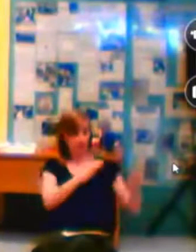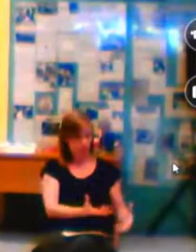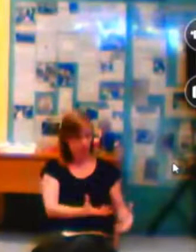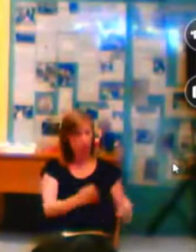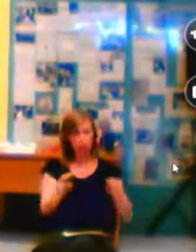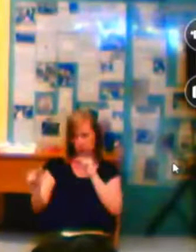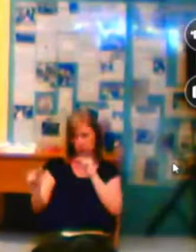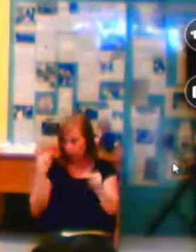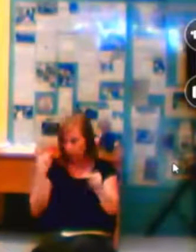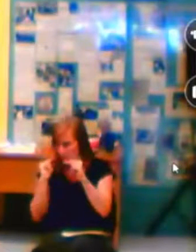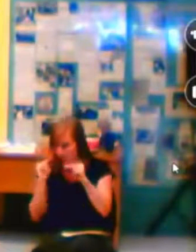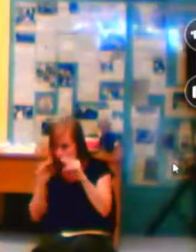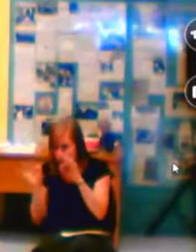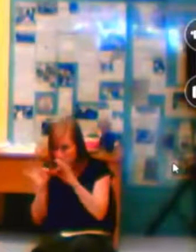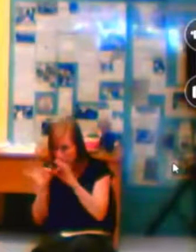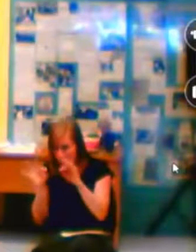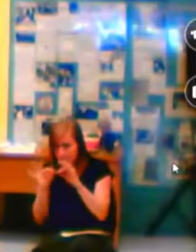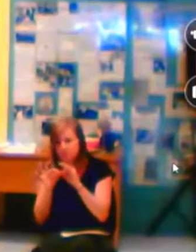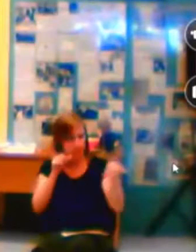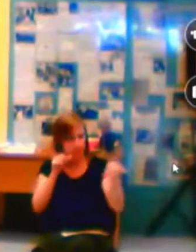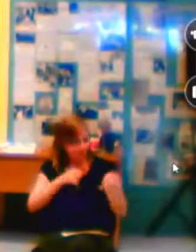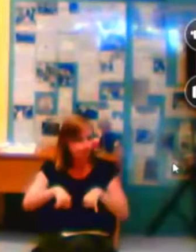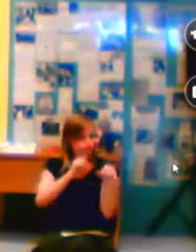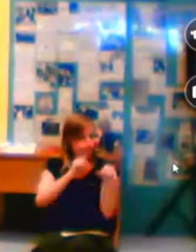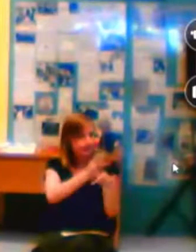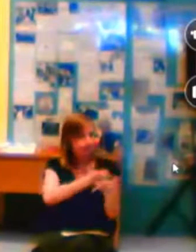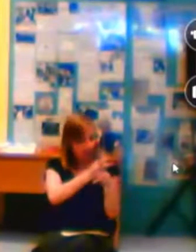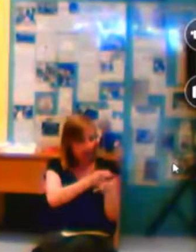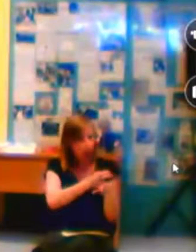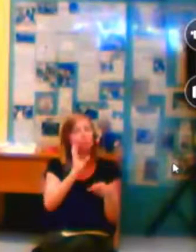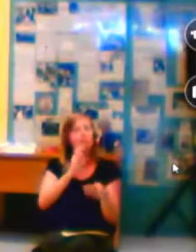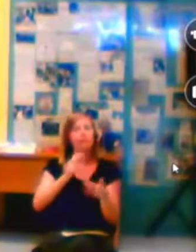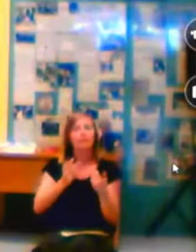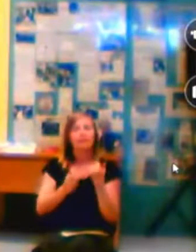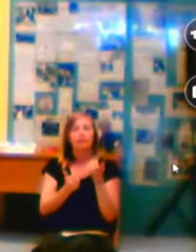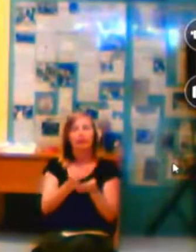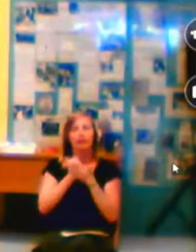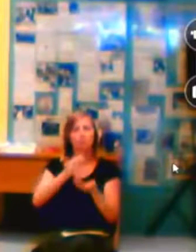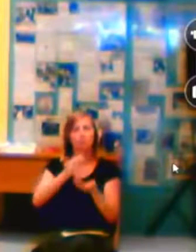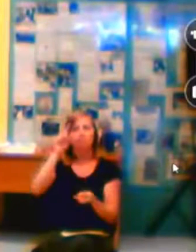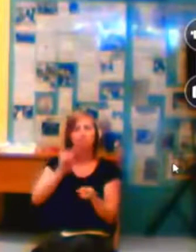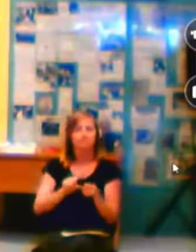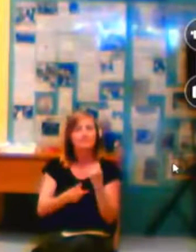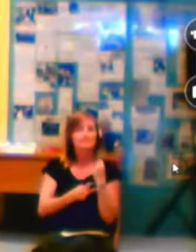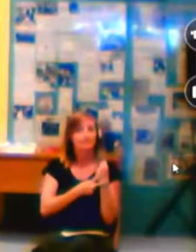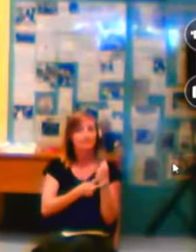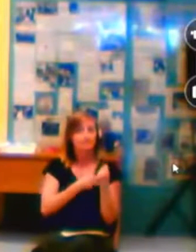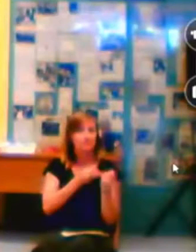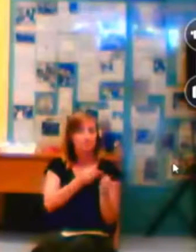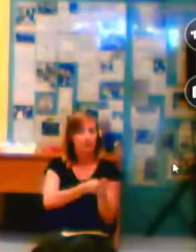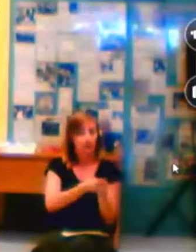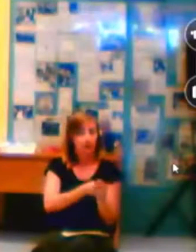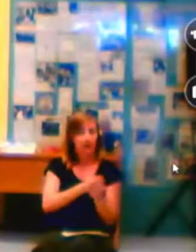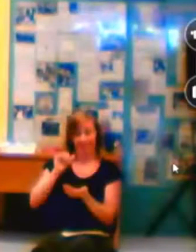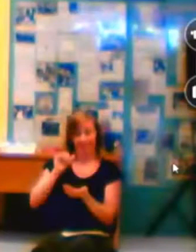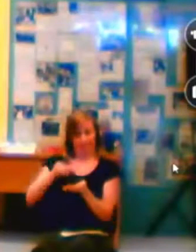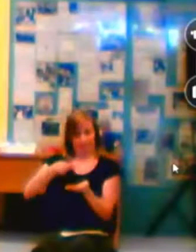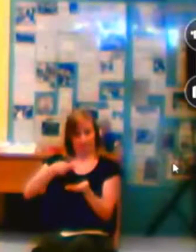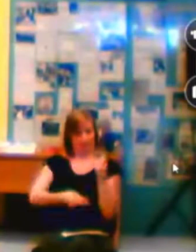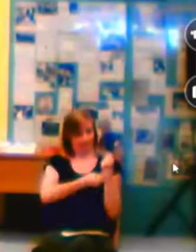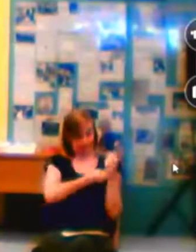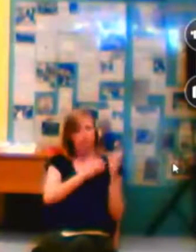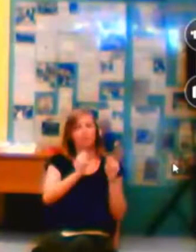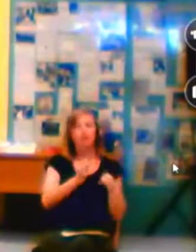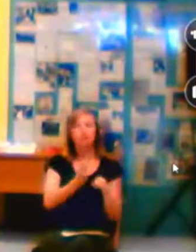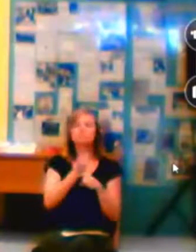access to health care without financial barriers. Simplifying health care administration and doing bulk negotiation